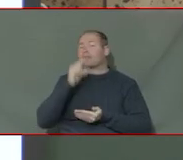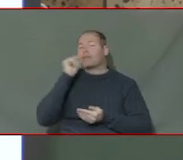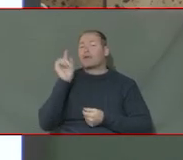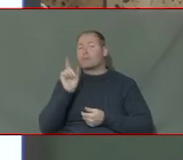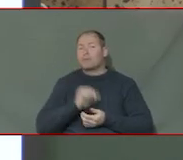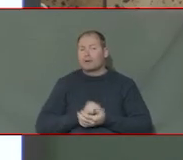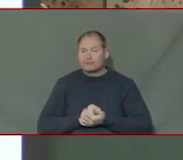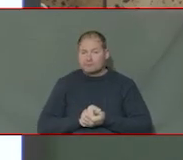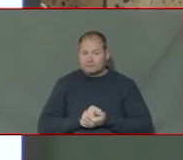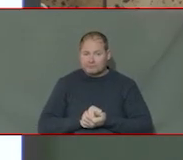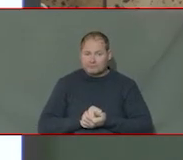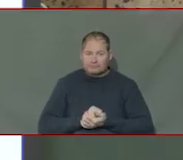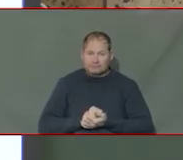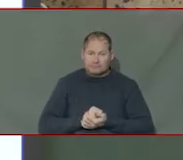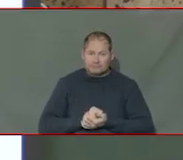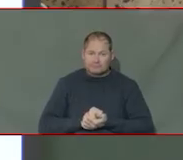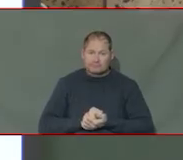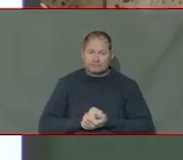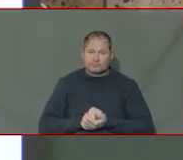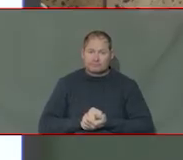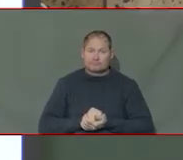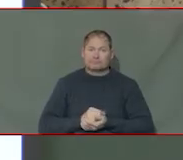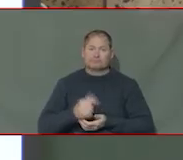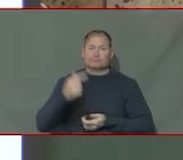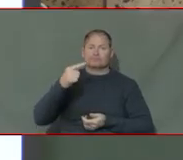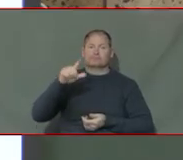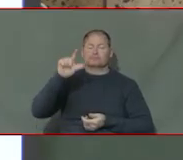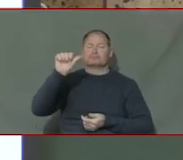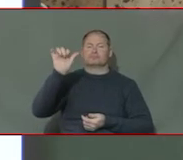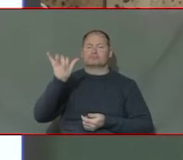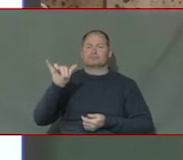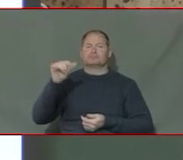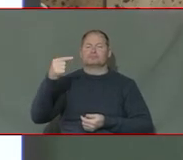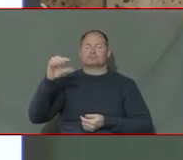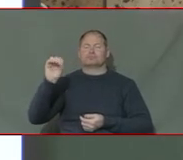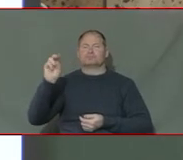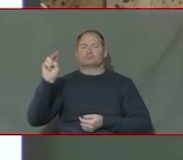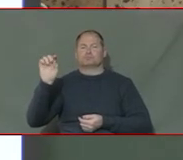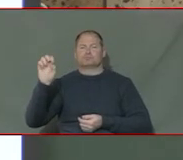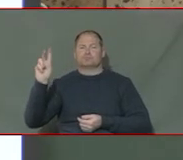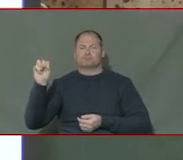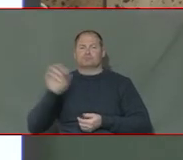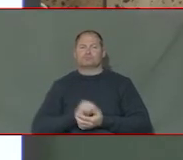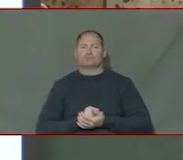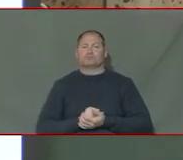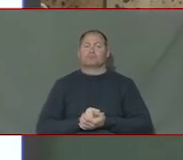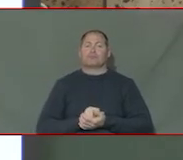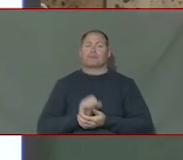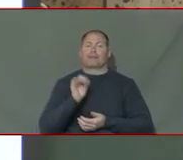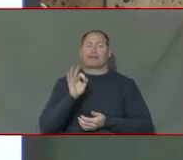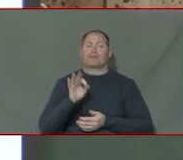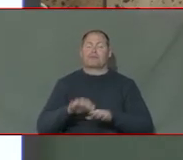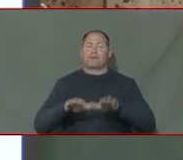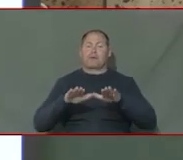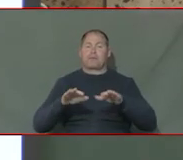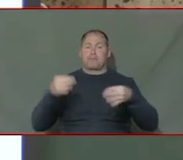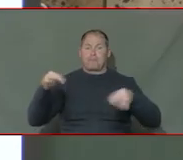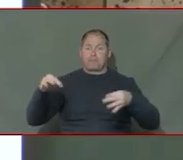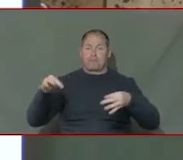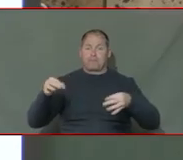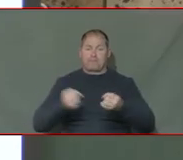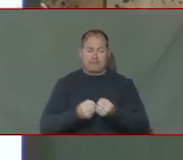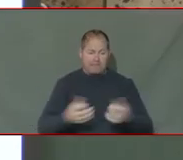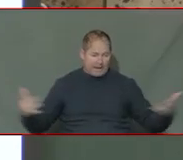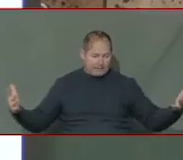glycogen. And take note, it's with a Y here. Glycogen. People, if I've got too many papers here on my desk, papers